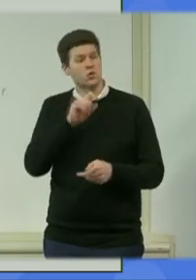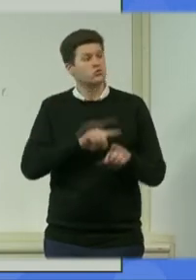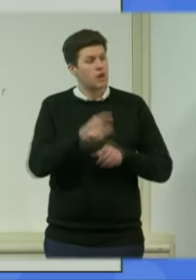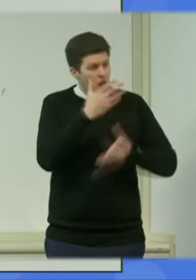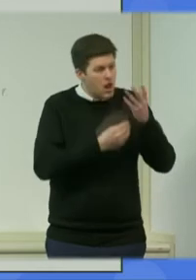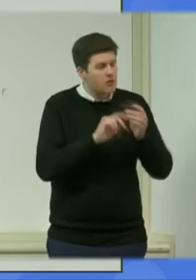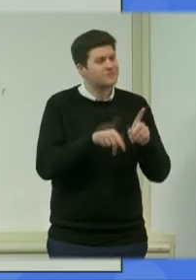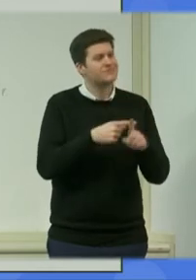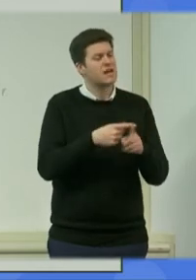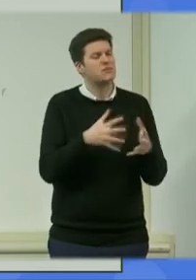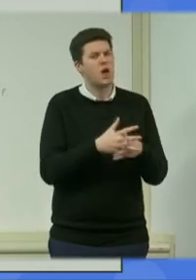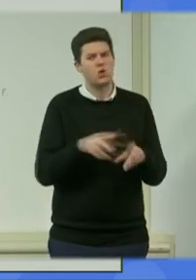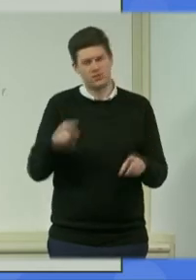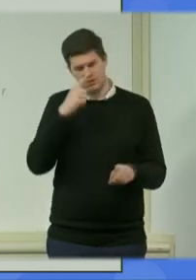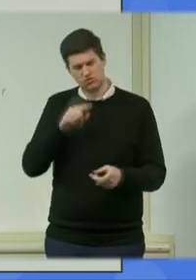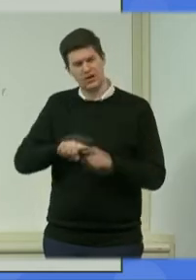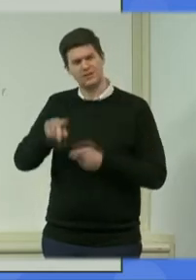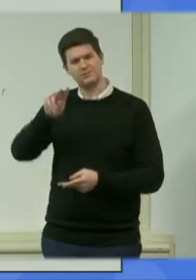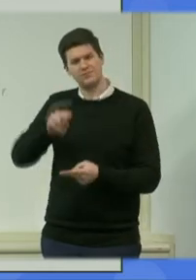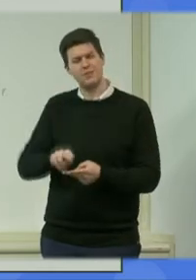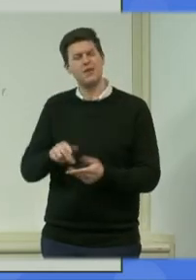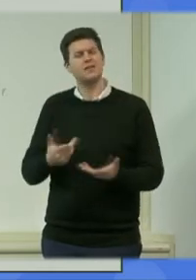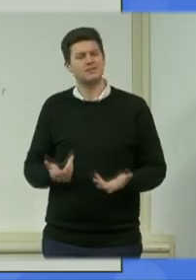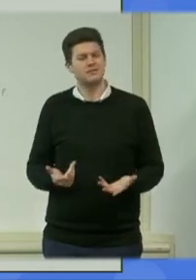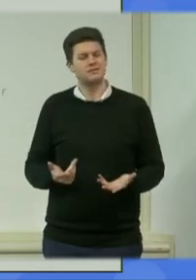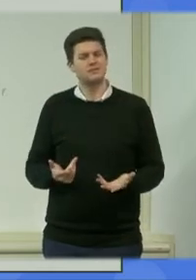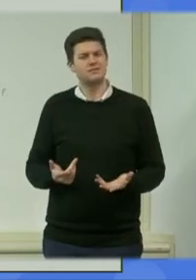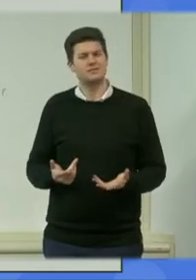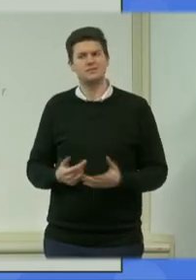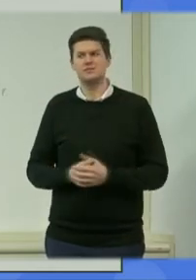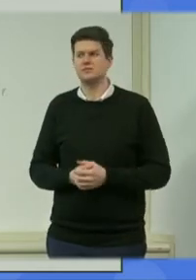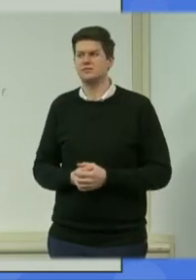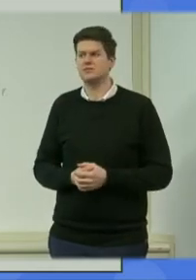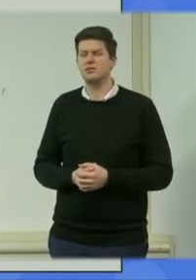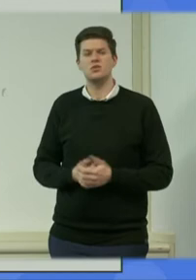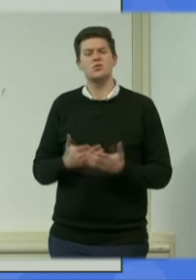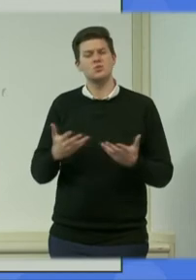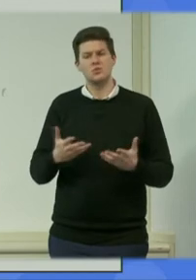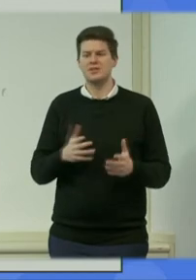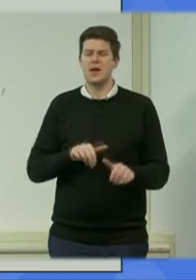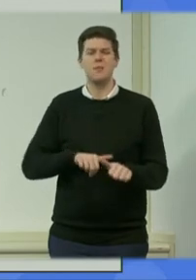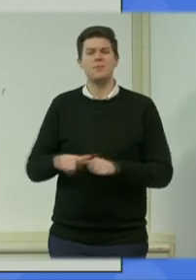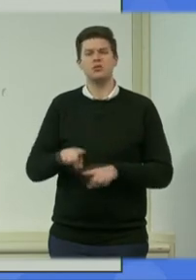can try to limit that by designing a tax system which tries to reduce those opportunities as much as possible. Don't give these loopholes to people.